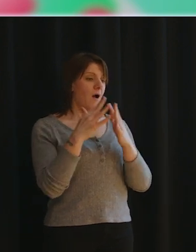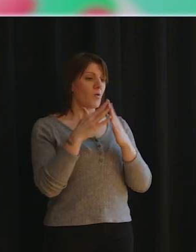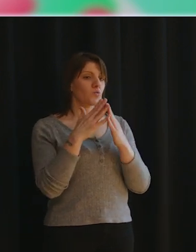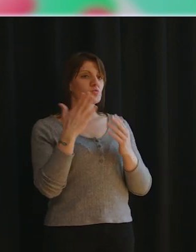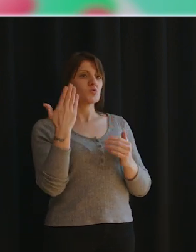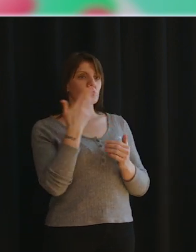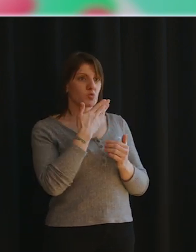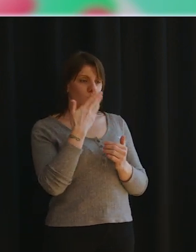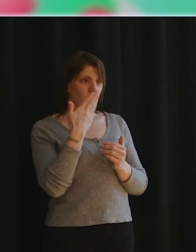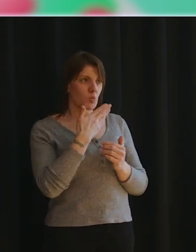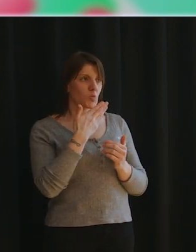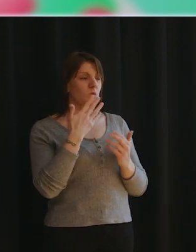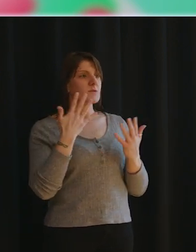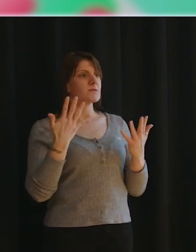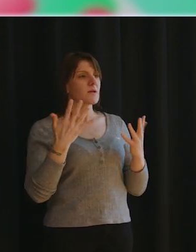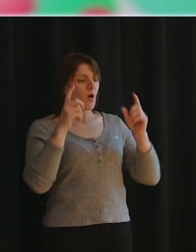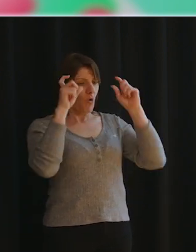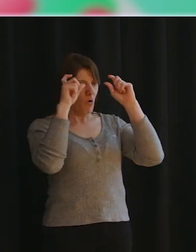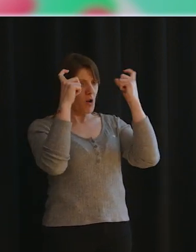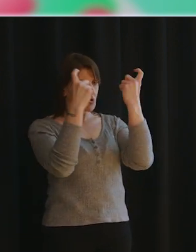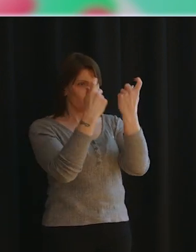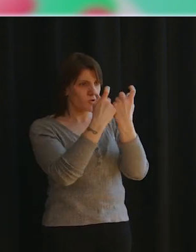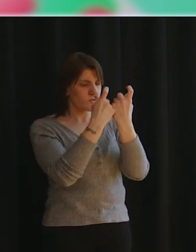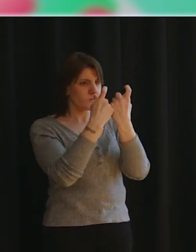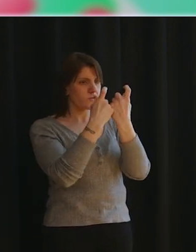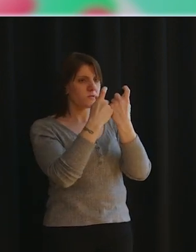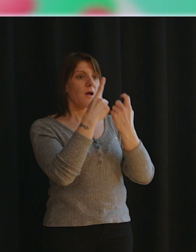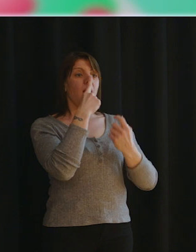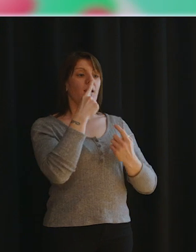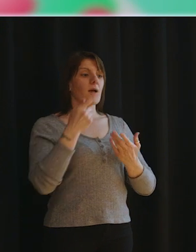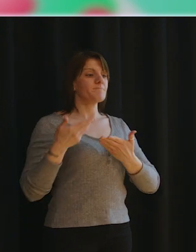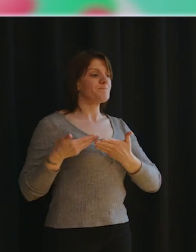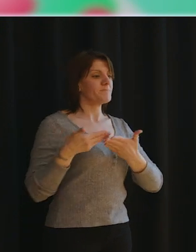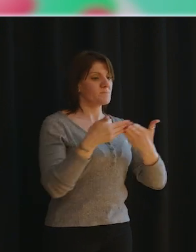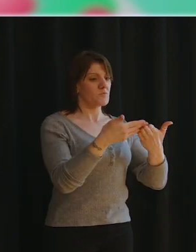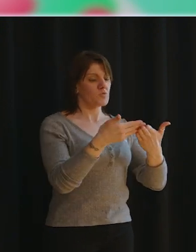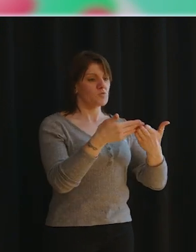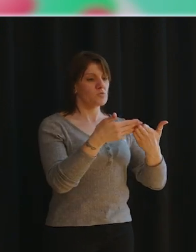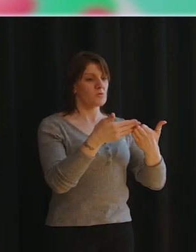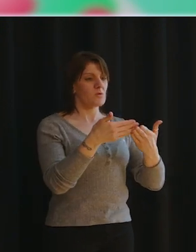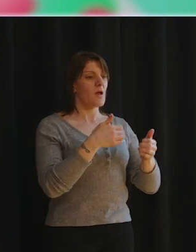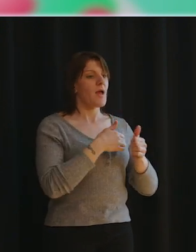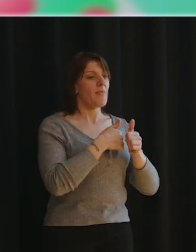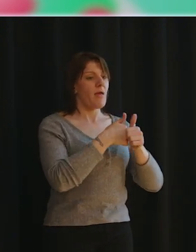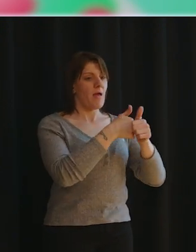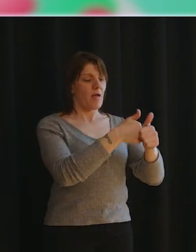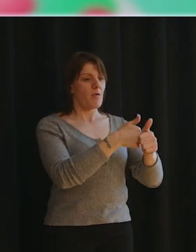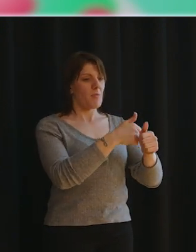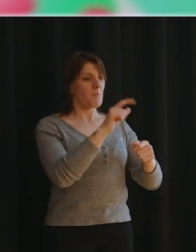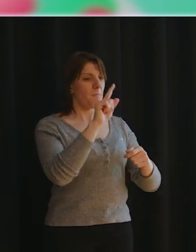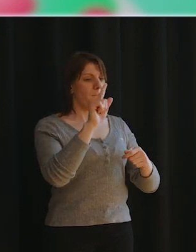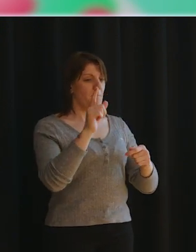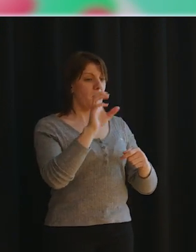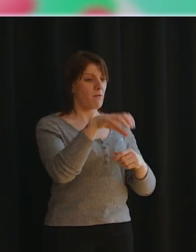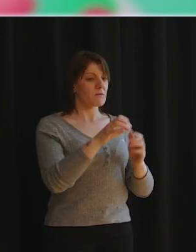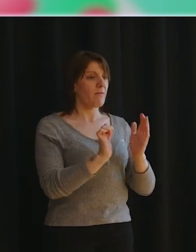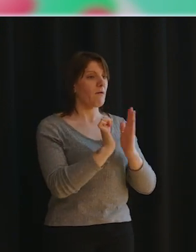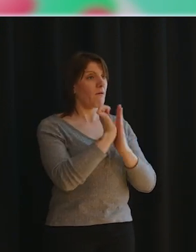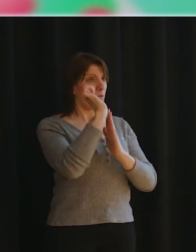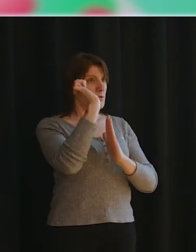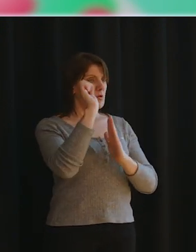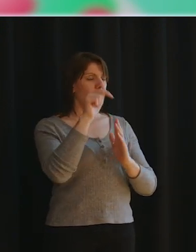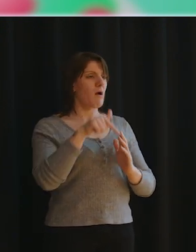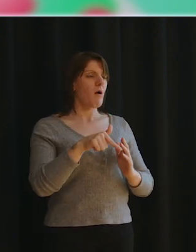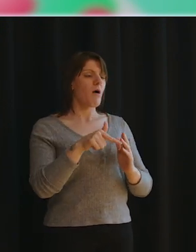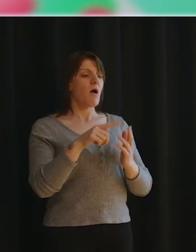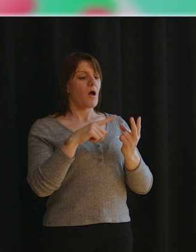and colleges can introduce it and help create it as part of their culture, but also how